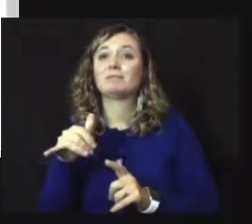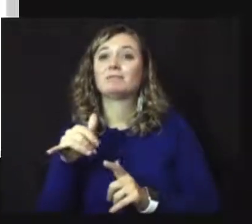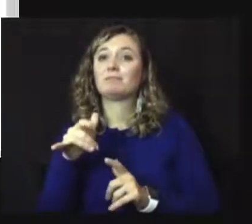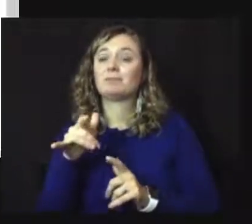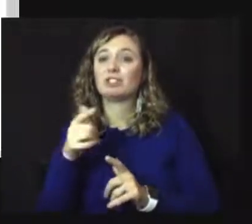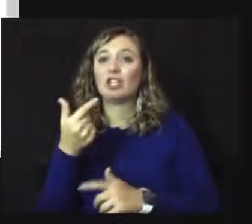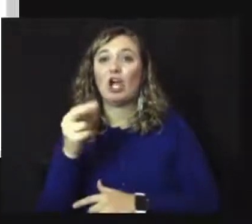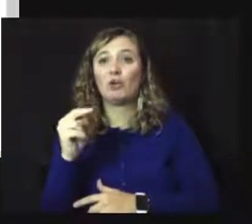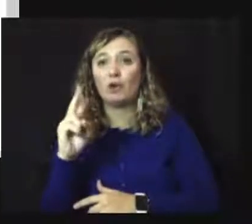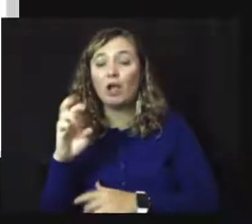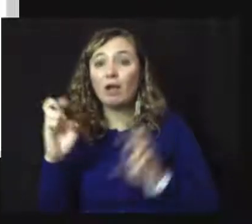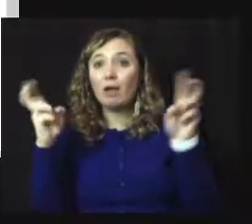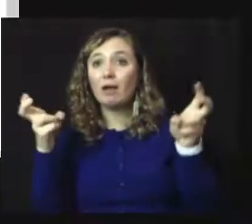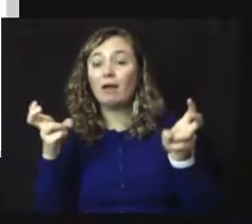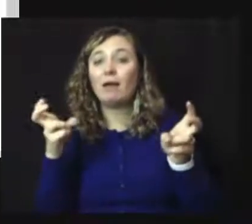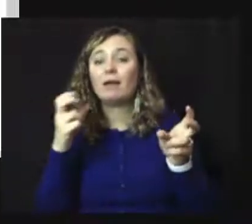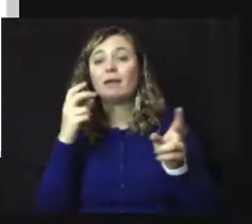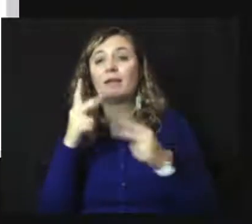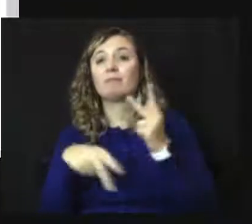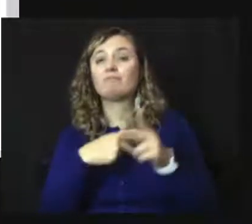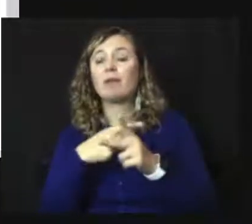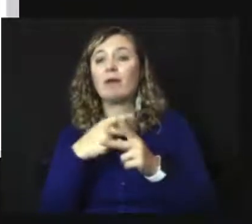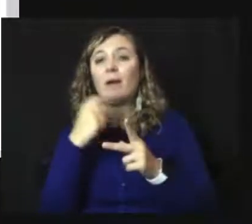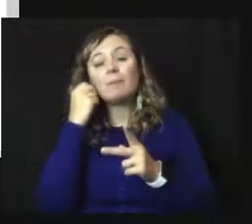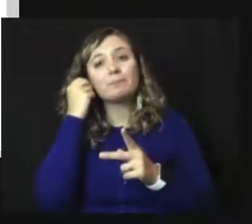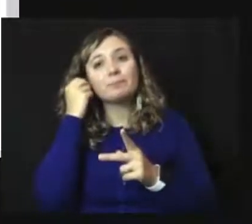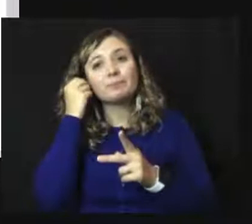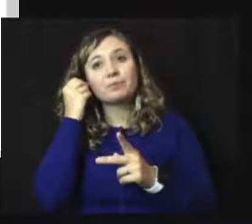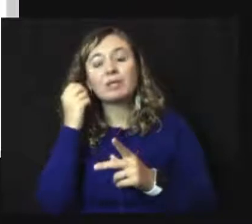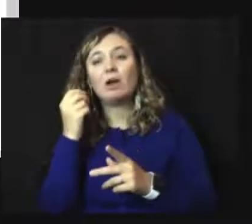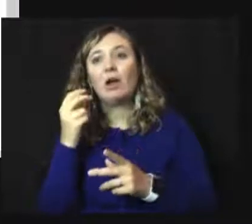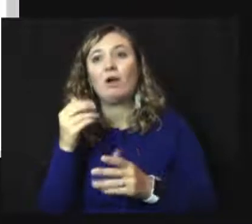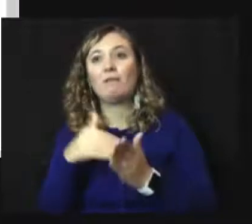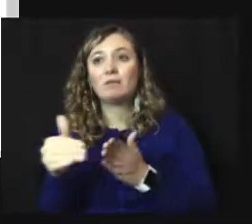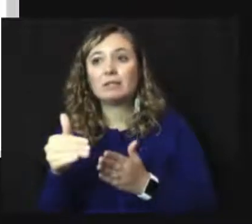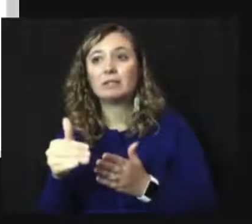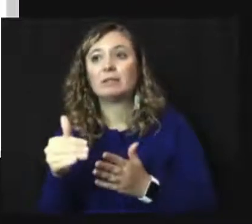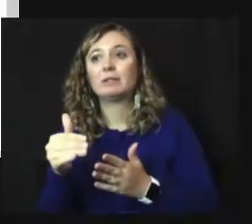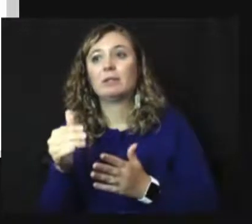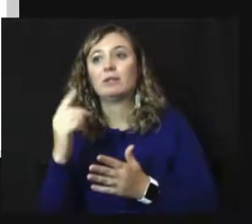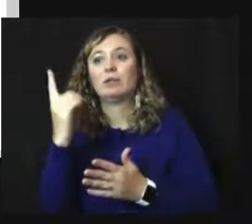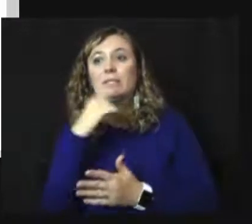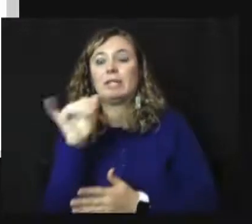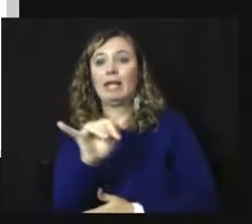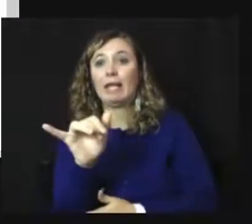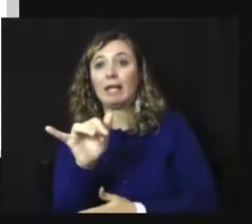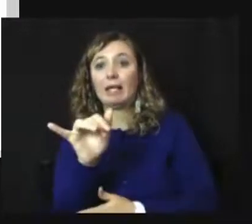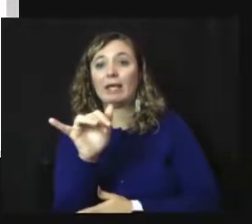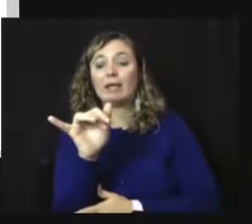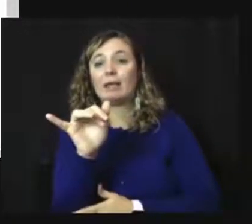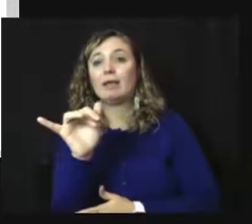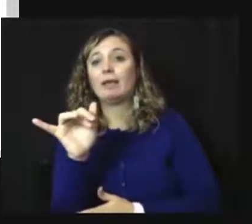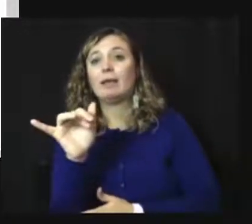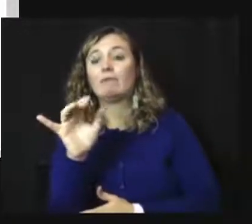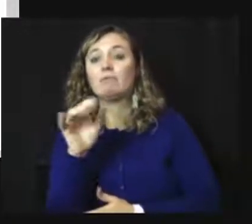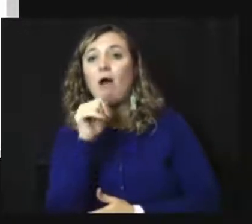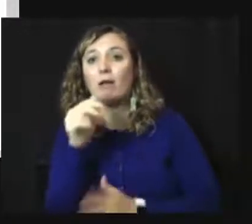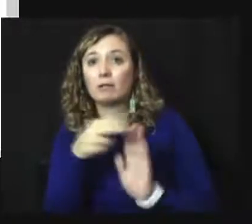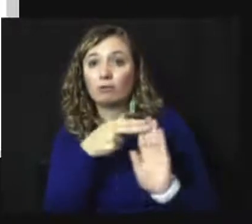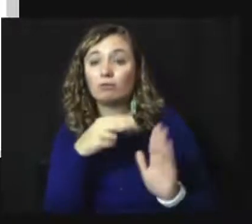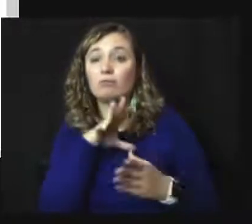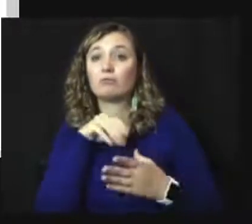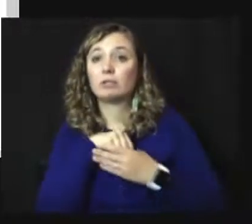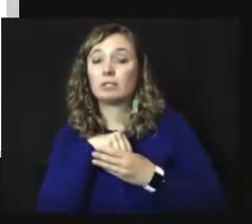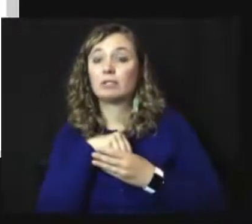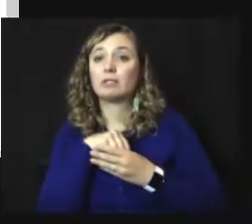I related to them as an undiagnosed autistic person as well. And I just think it's interesting that we don't just let them be